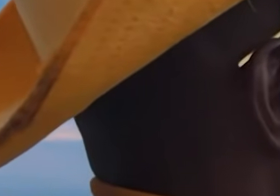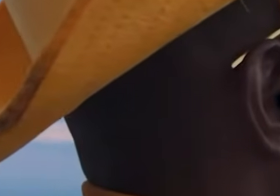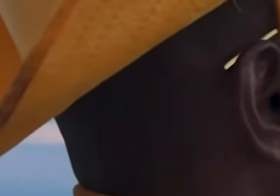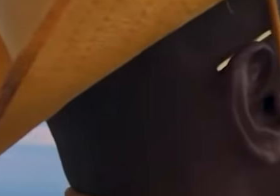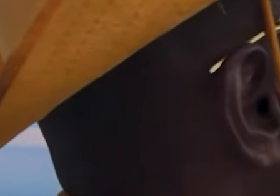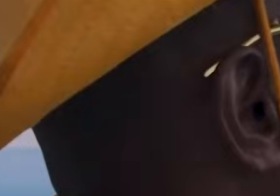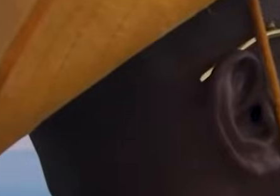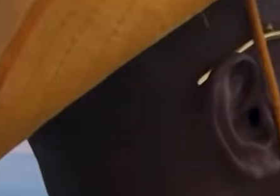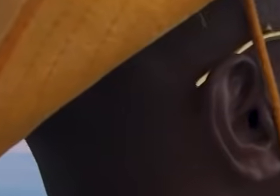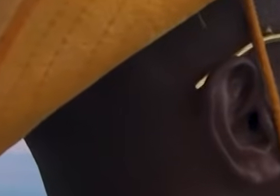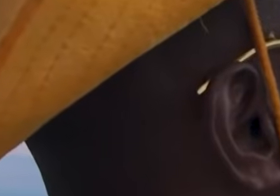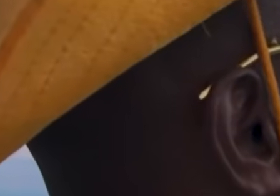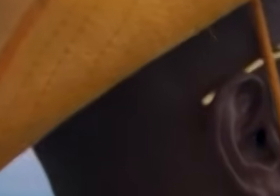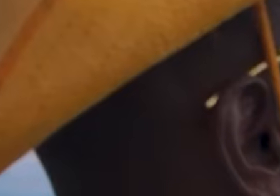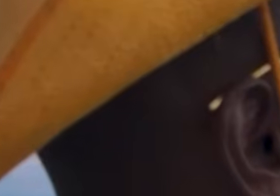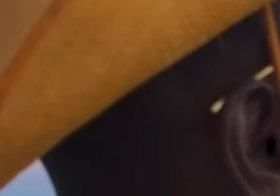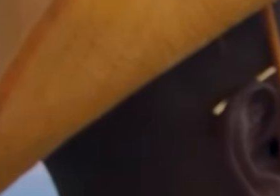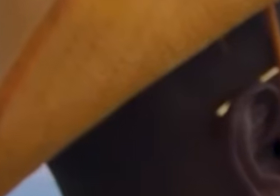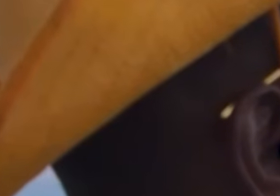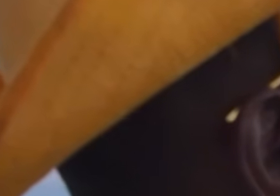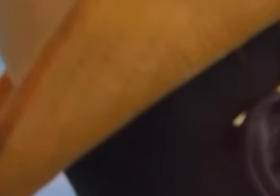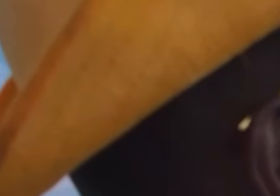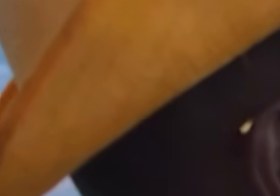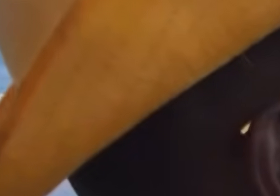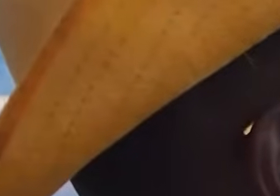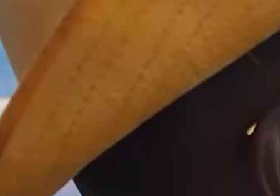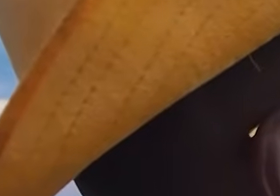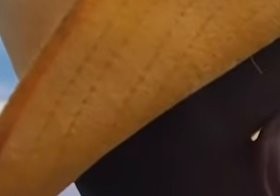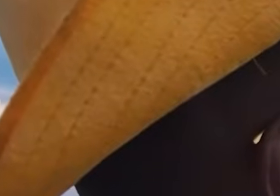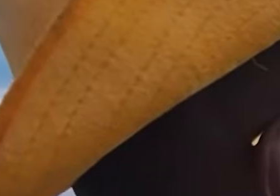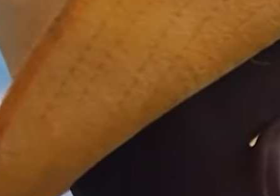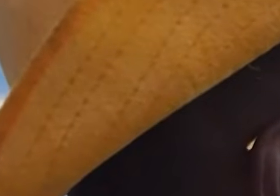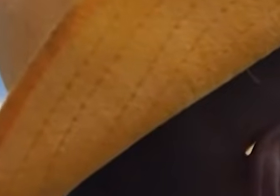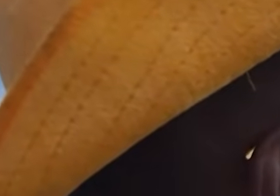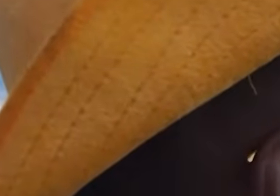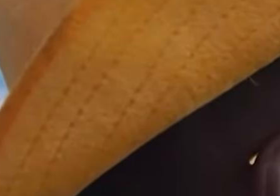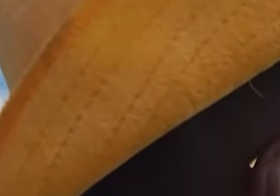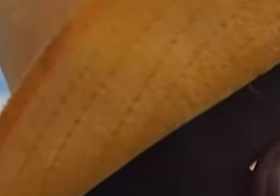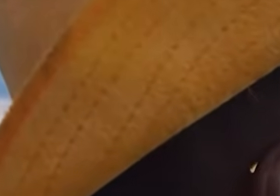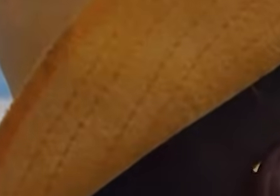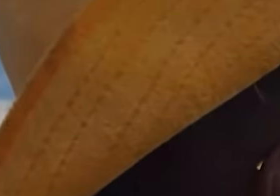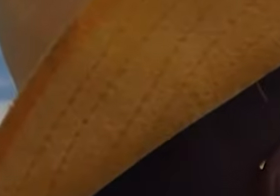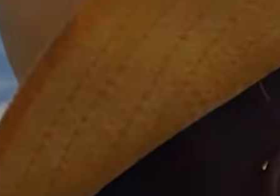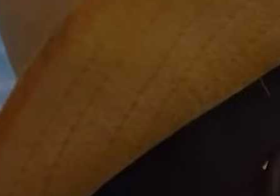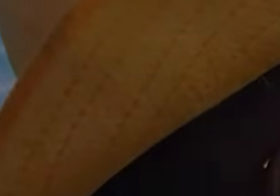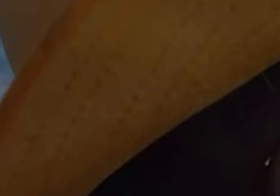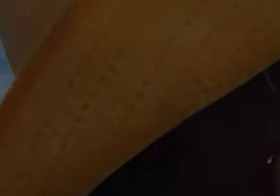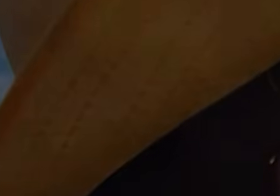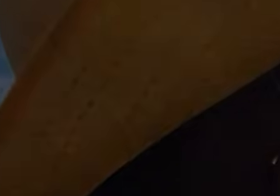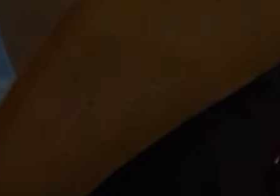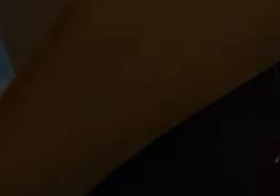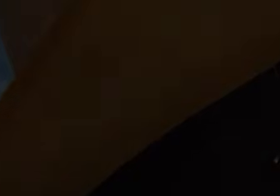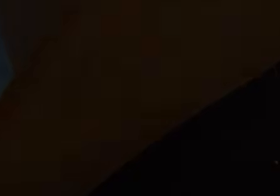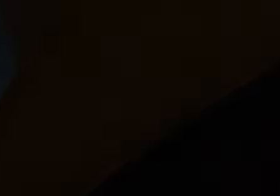So if you ever cheat, you better give me back my teeth.